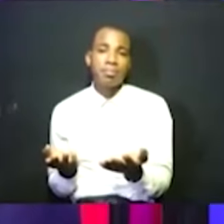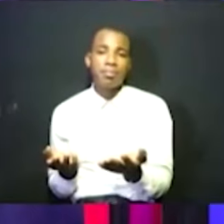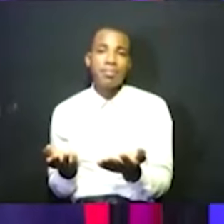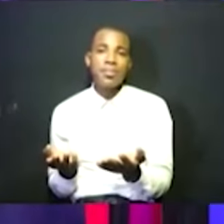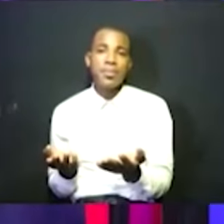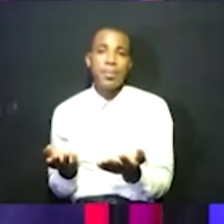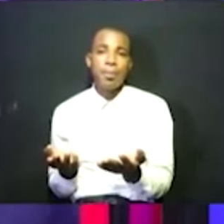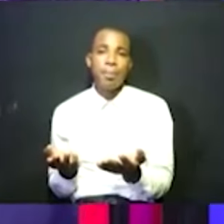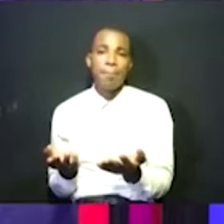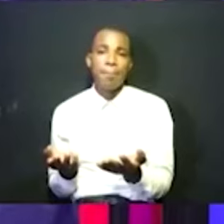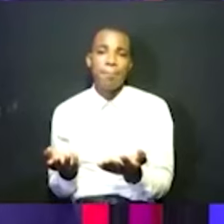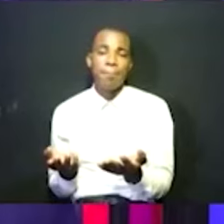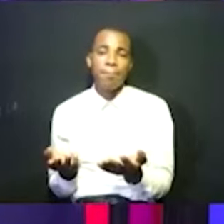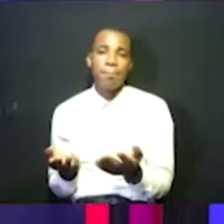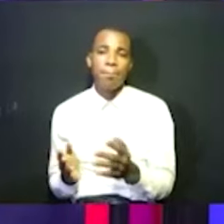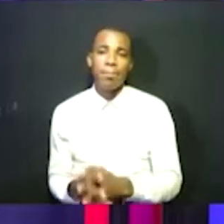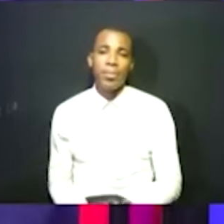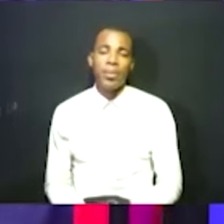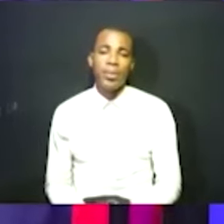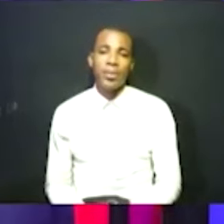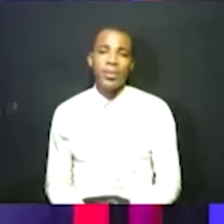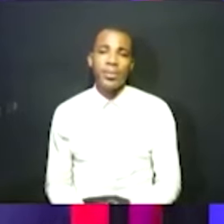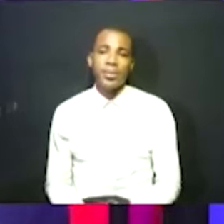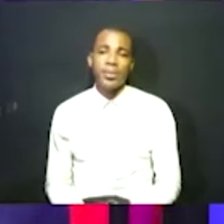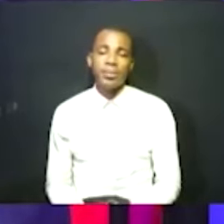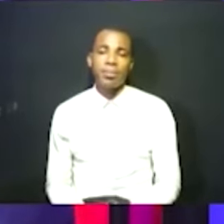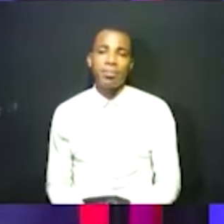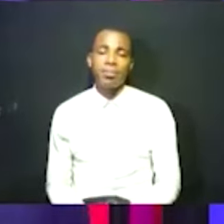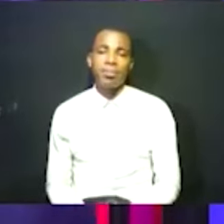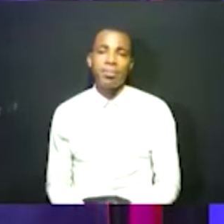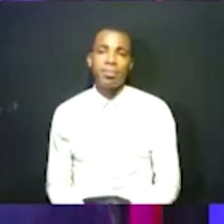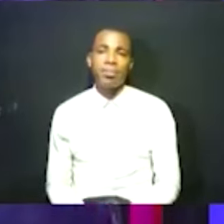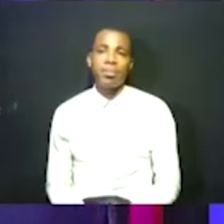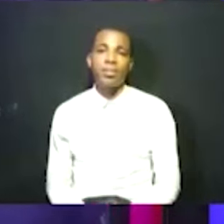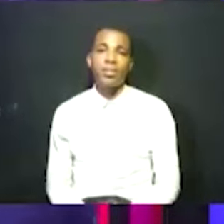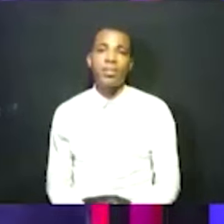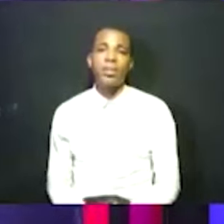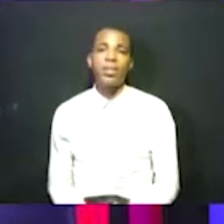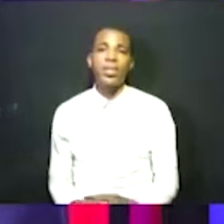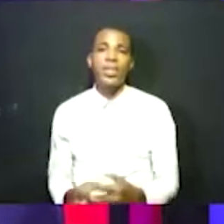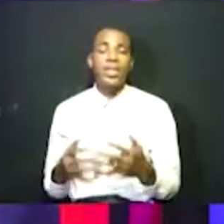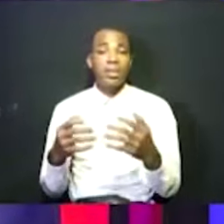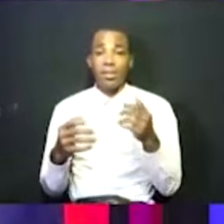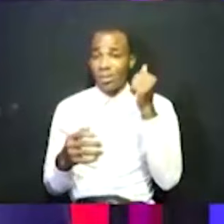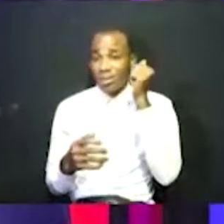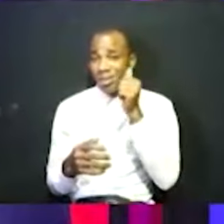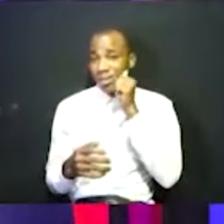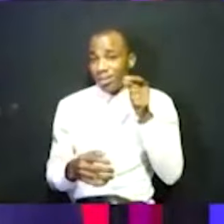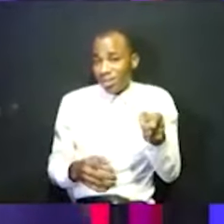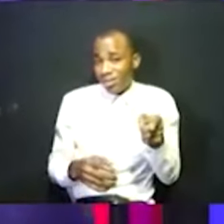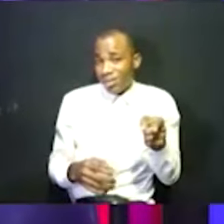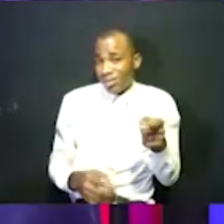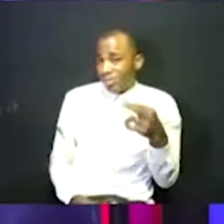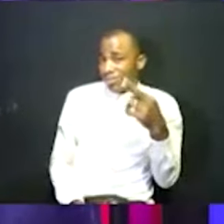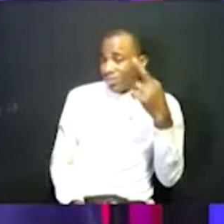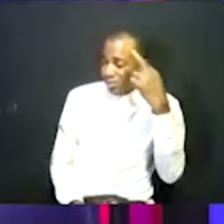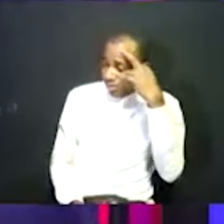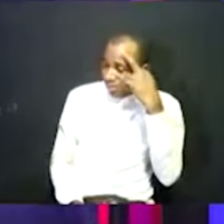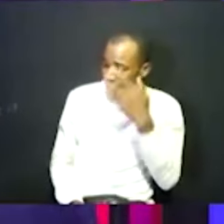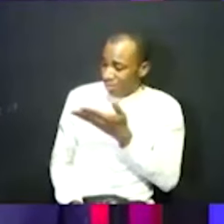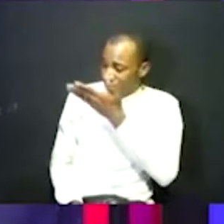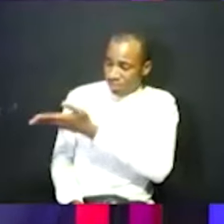wo se nya wotie enya wo a ne mo biribi ena mo ababe pii ho sa. You see, her point is this, nya upper card pa ni that